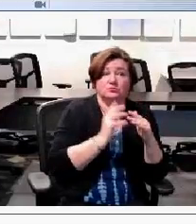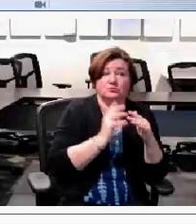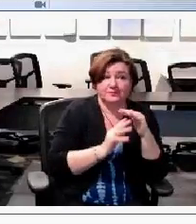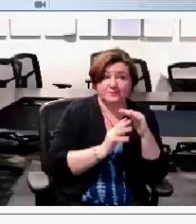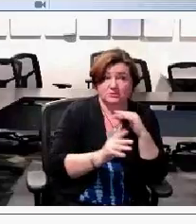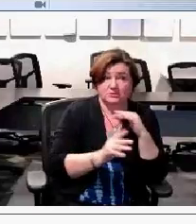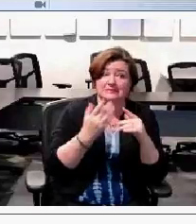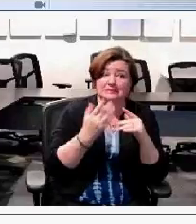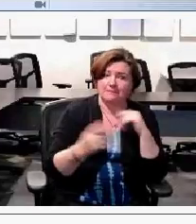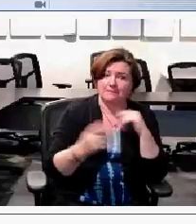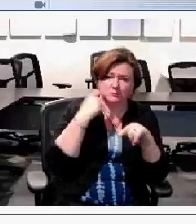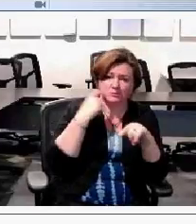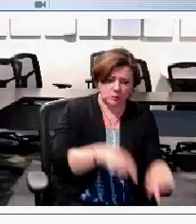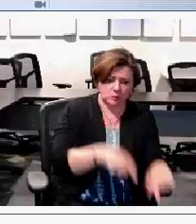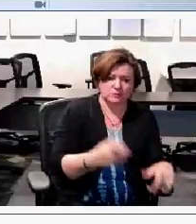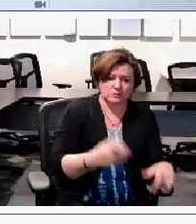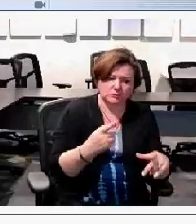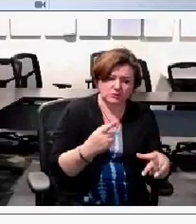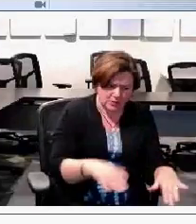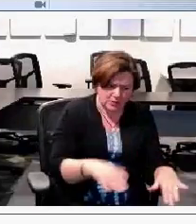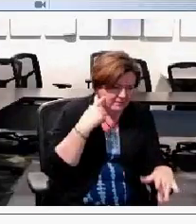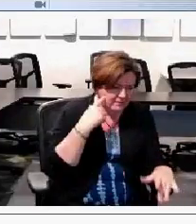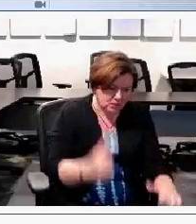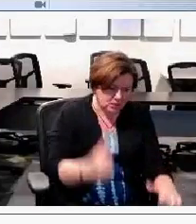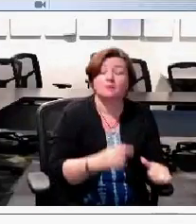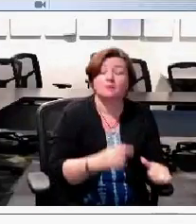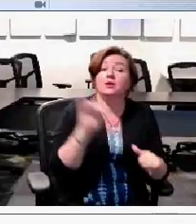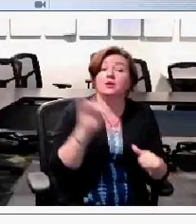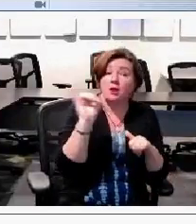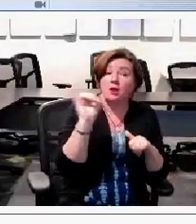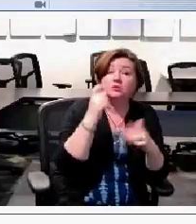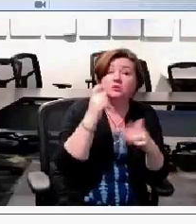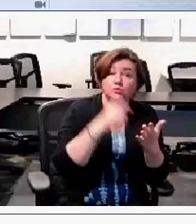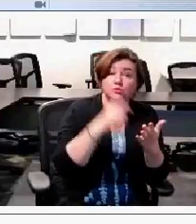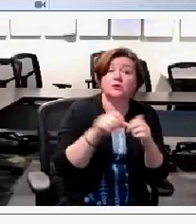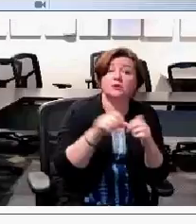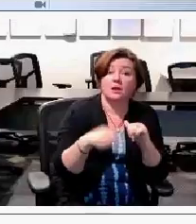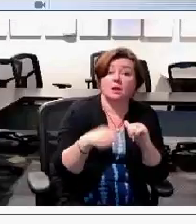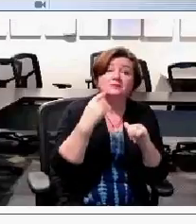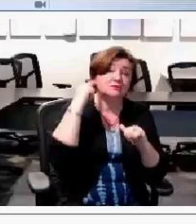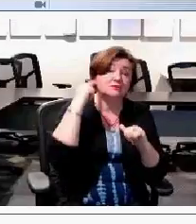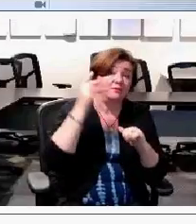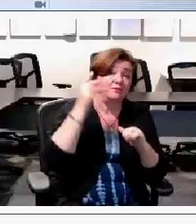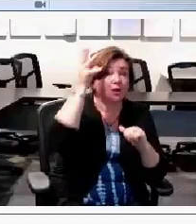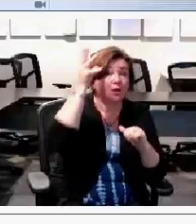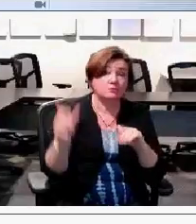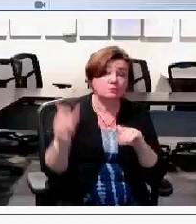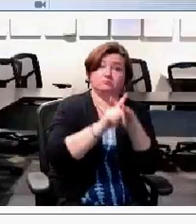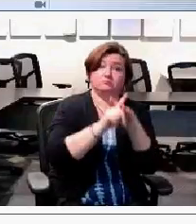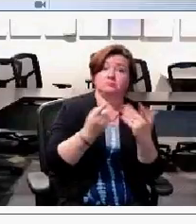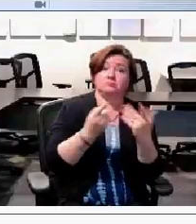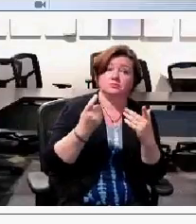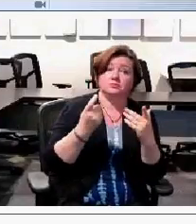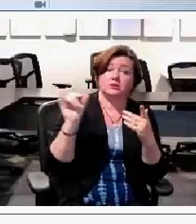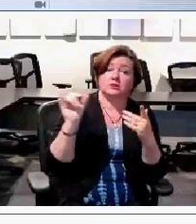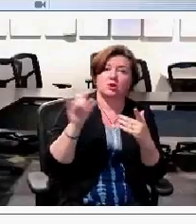have come in hearing loss, but we've also had a number of deaf parents who are looking